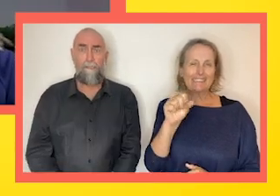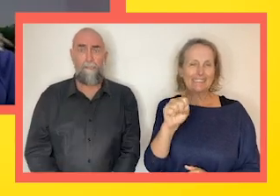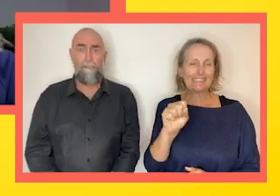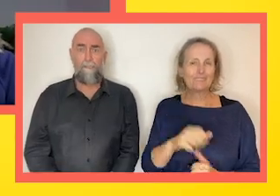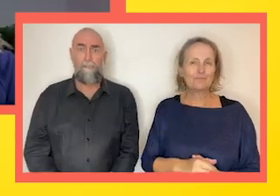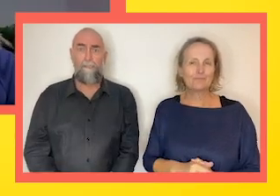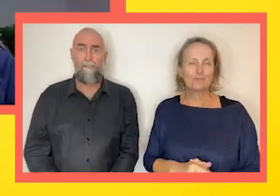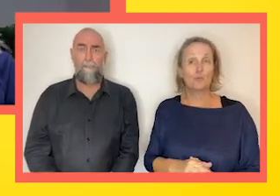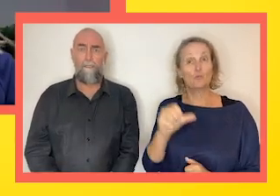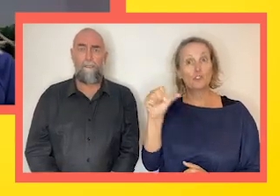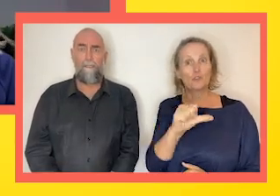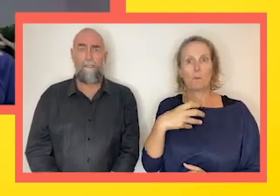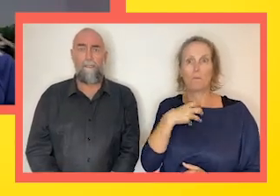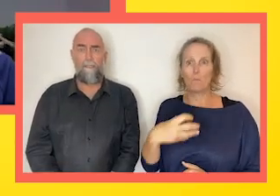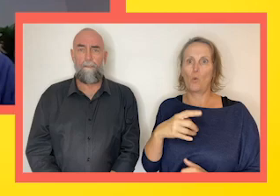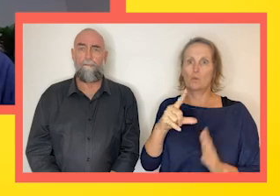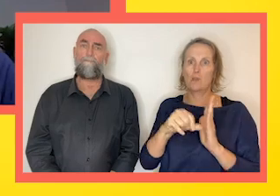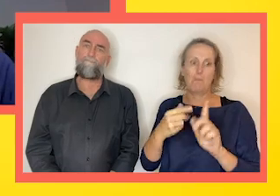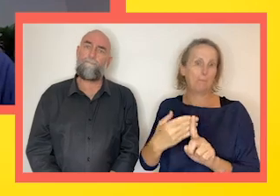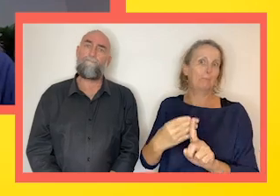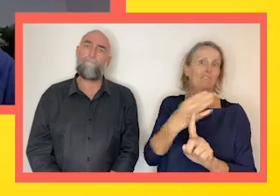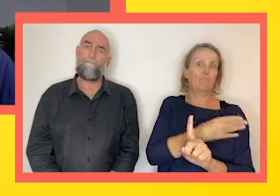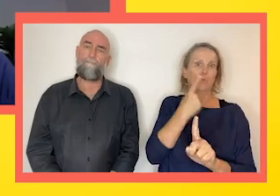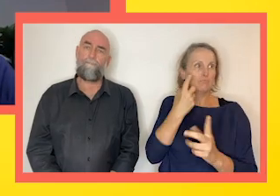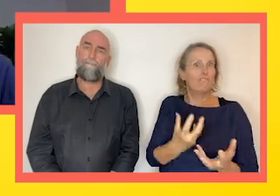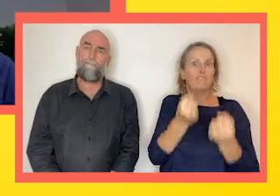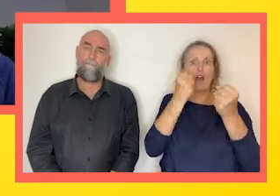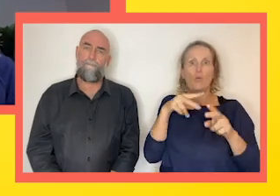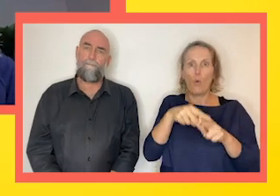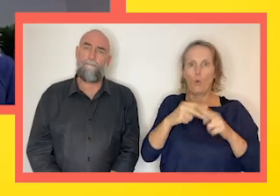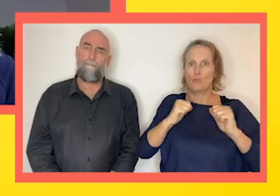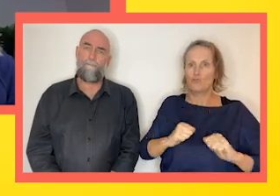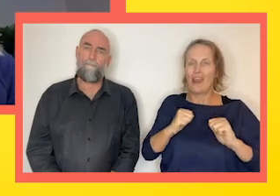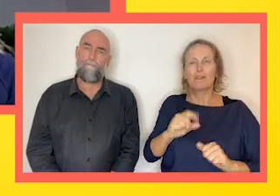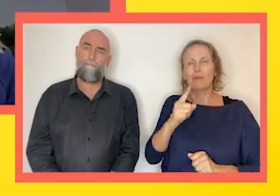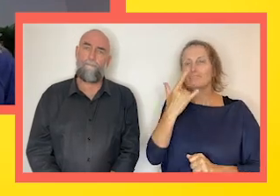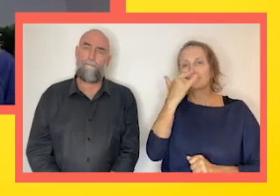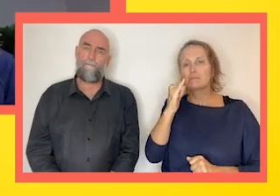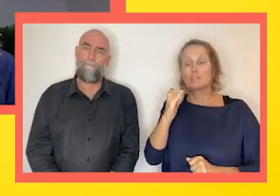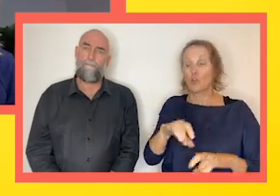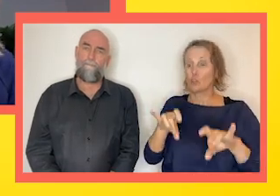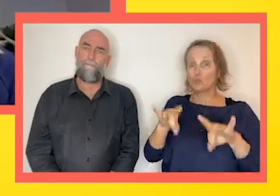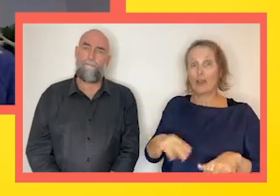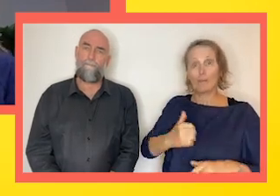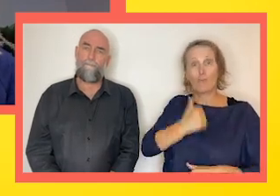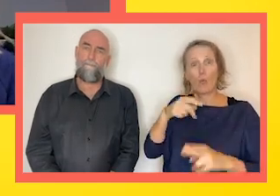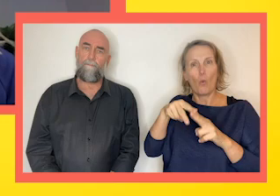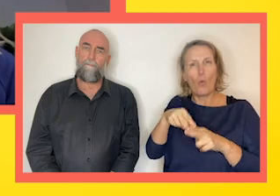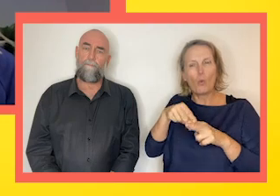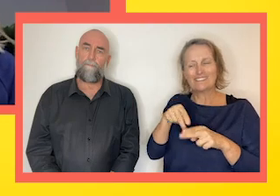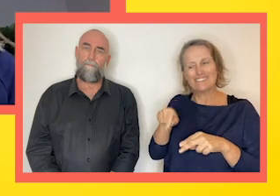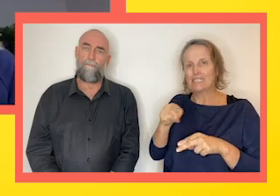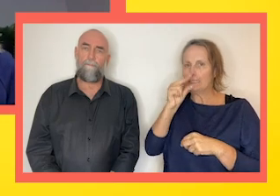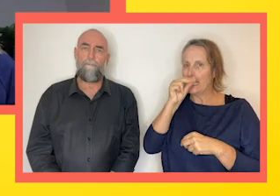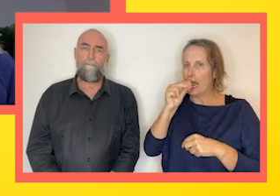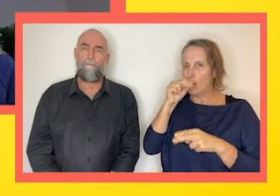Yeah. So normally we'd have a bit more time. But unfortunately the horse I was working with at home, he's a bit young, a bit